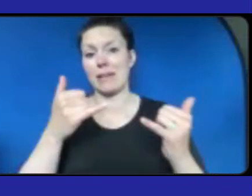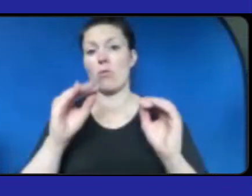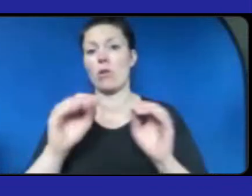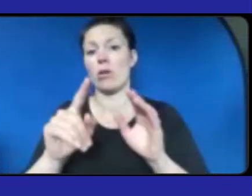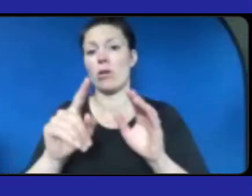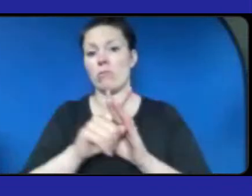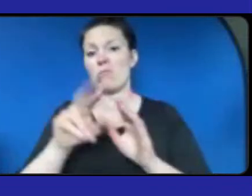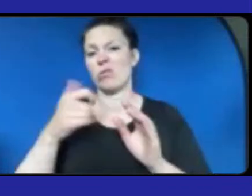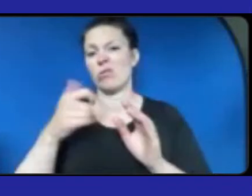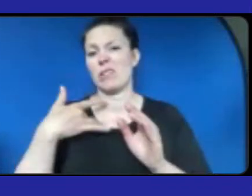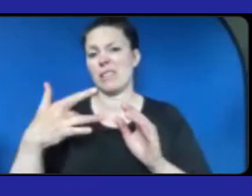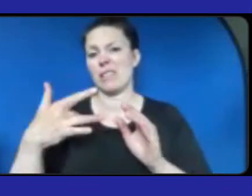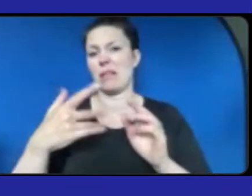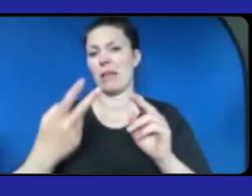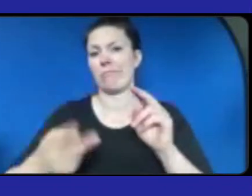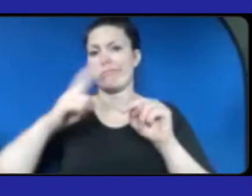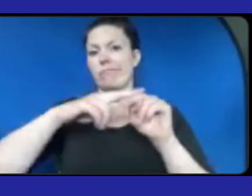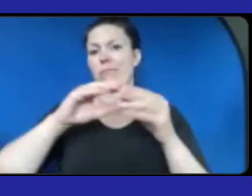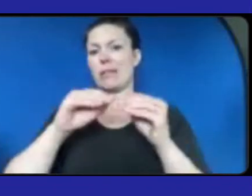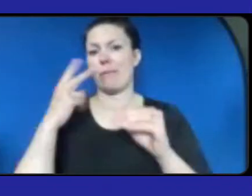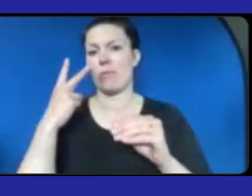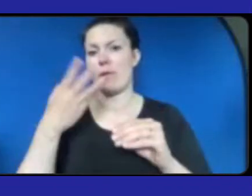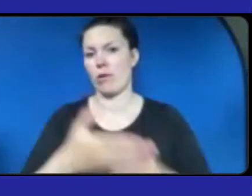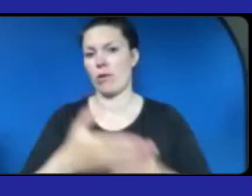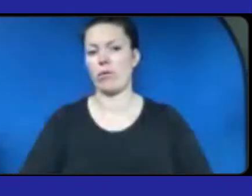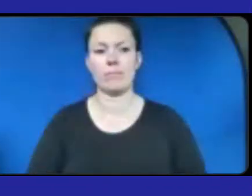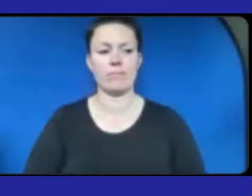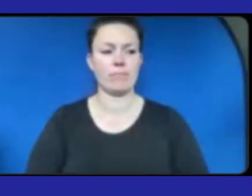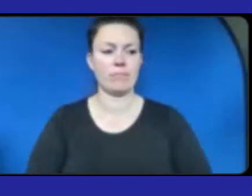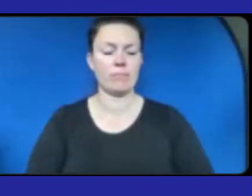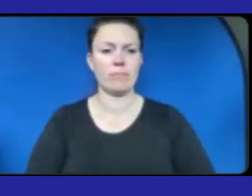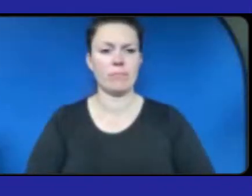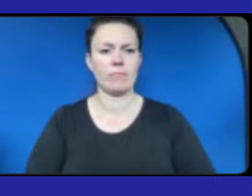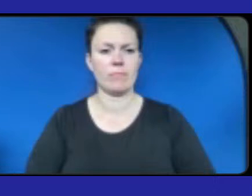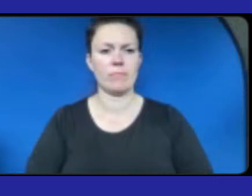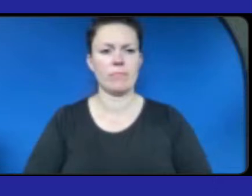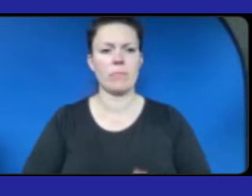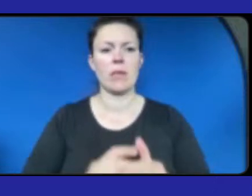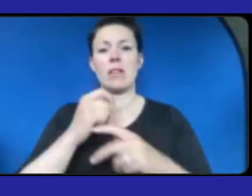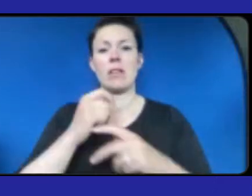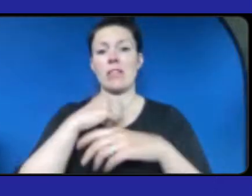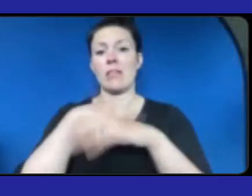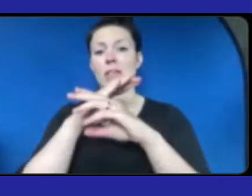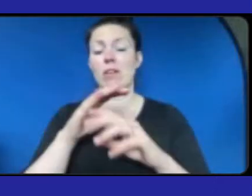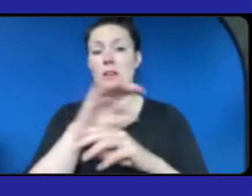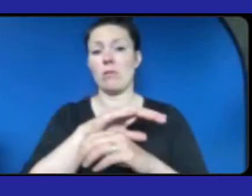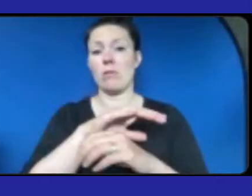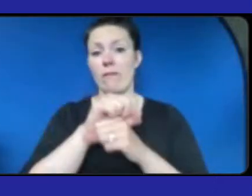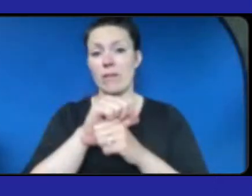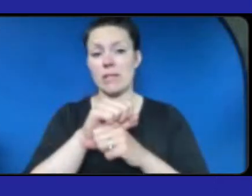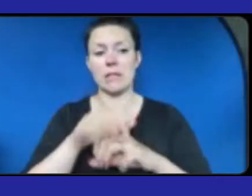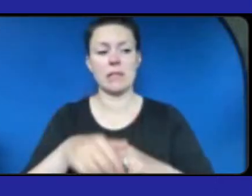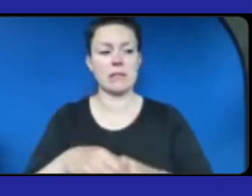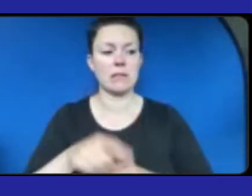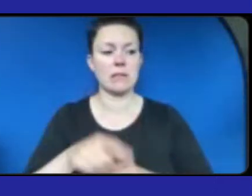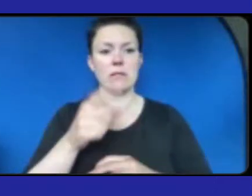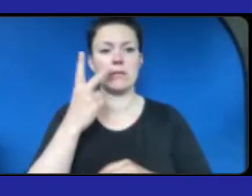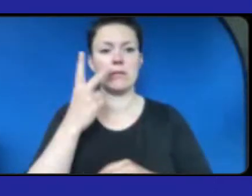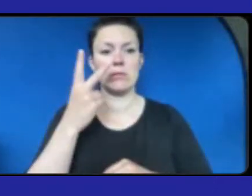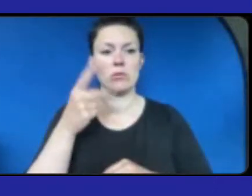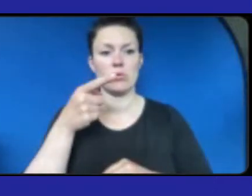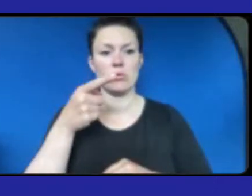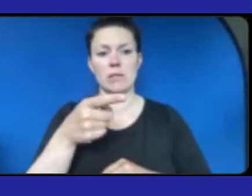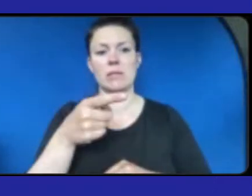higher. Next slide. So video visits, you can see, basically tell